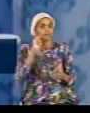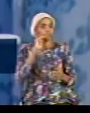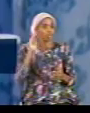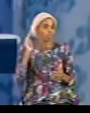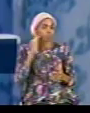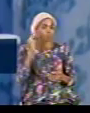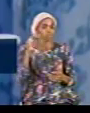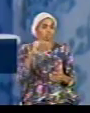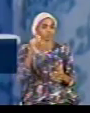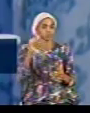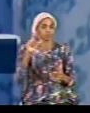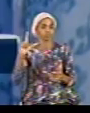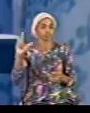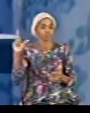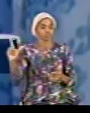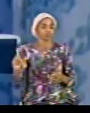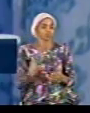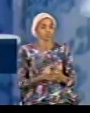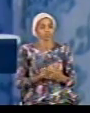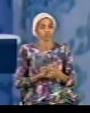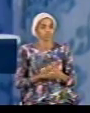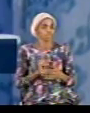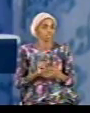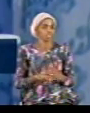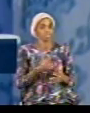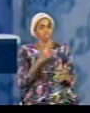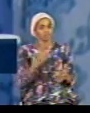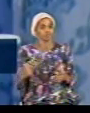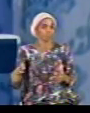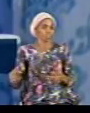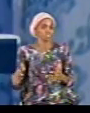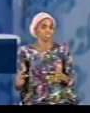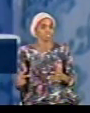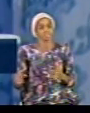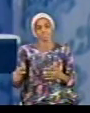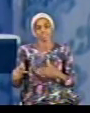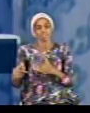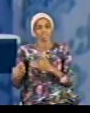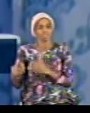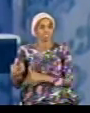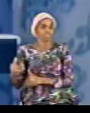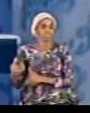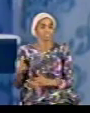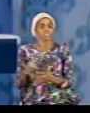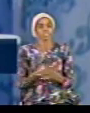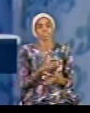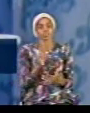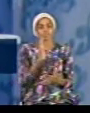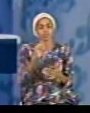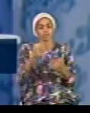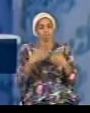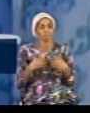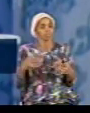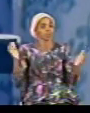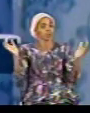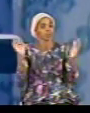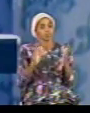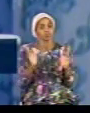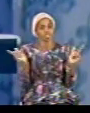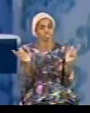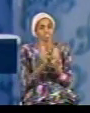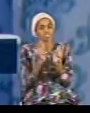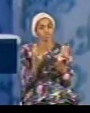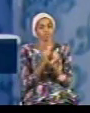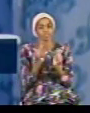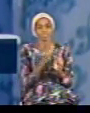colored upstairs. That's where they'll be having a lunch hour meeting with the Lord. It's going to be a wonderful time. Make sure that